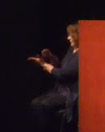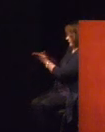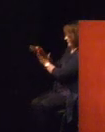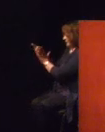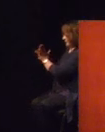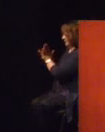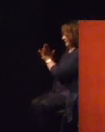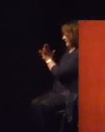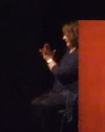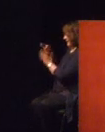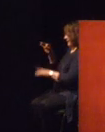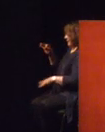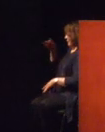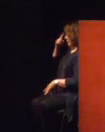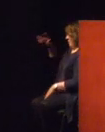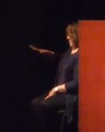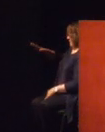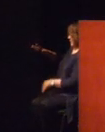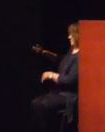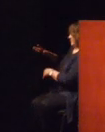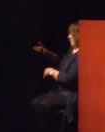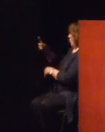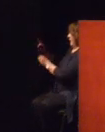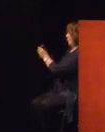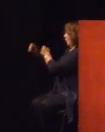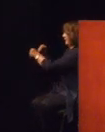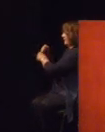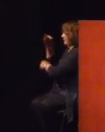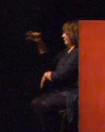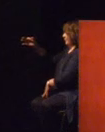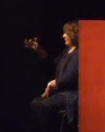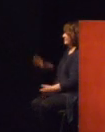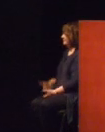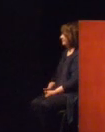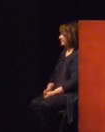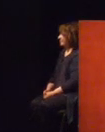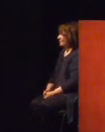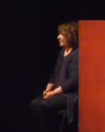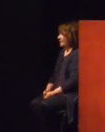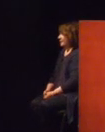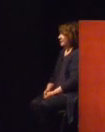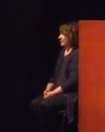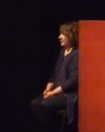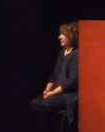formula for another year beyond what was previously anticipated.